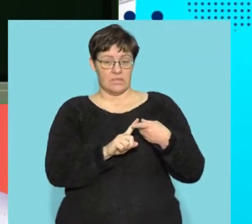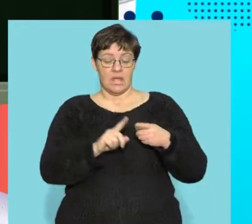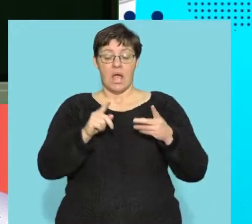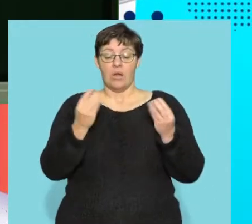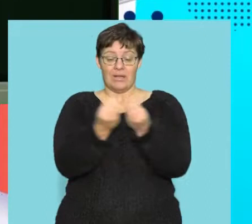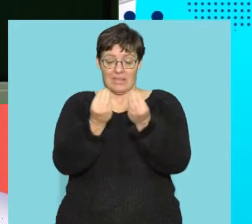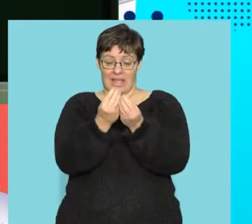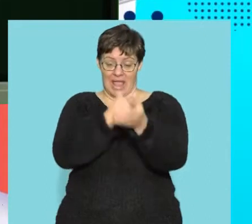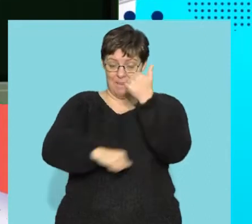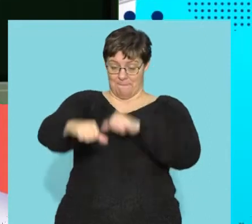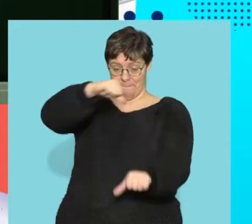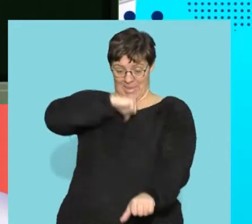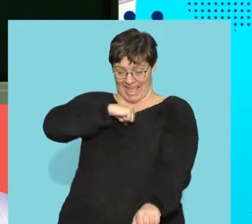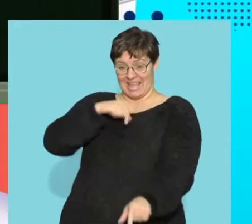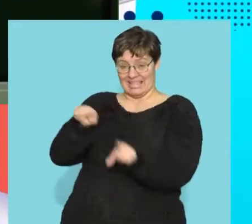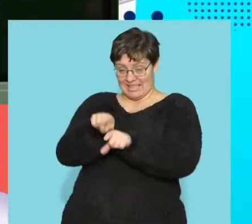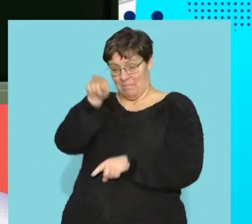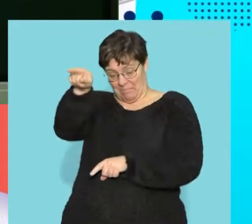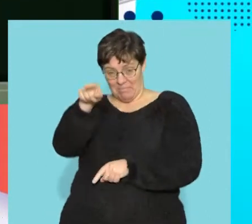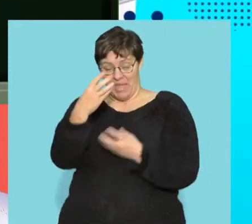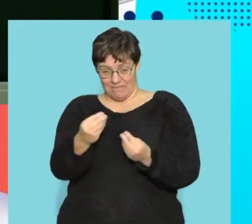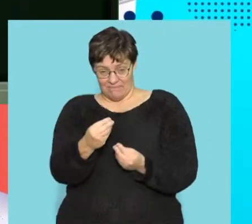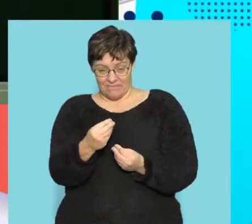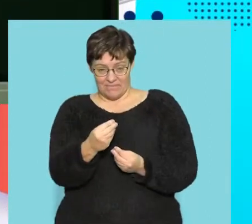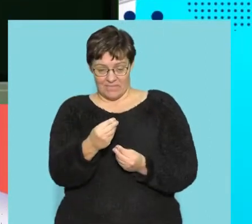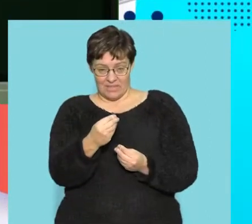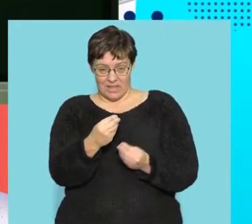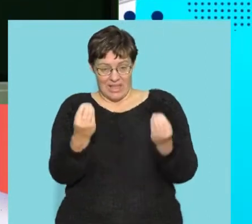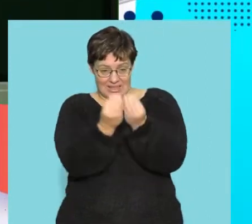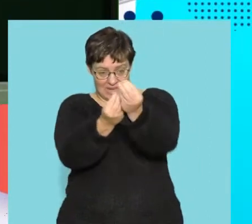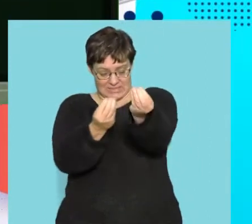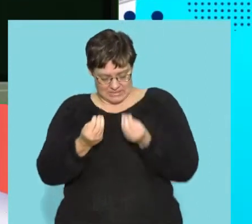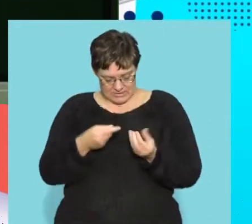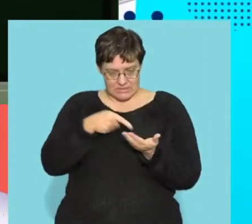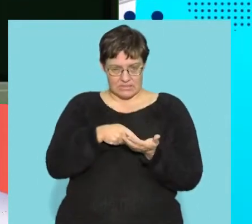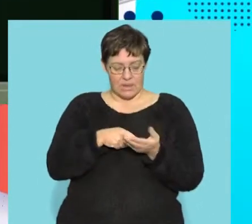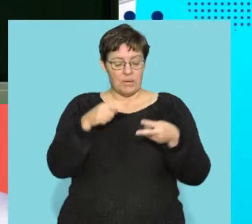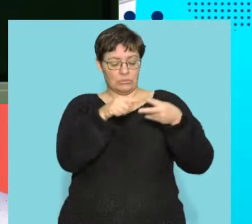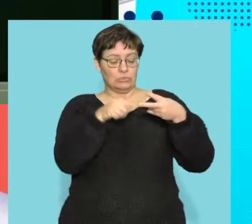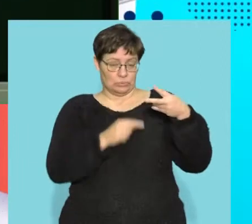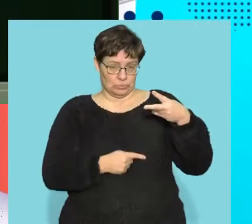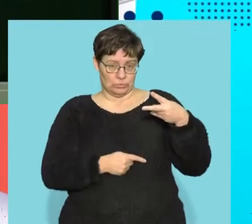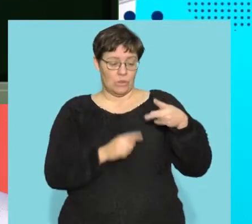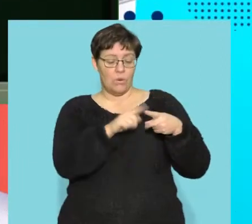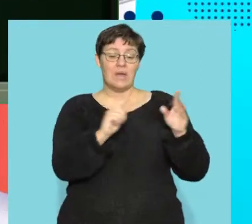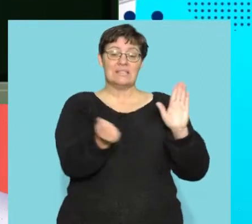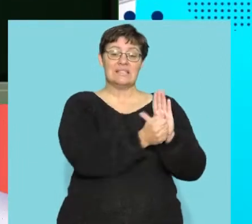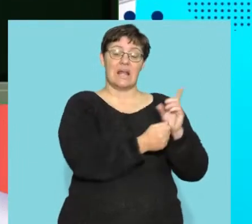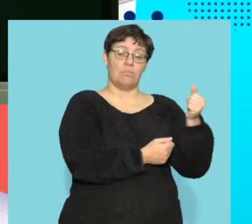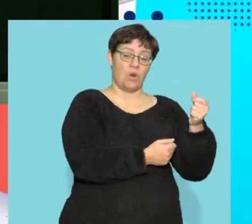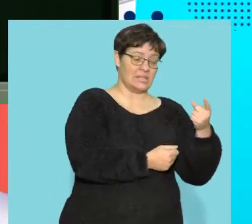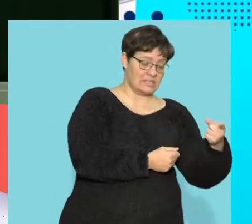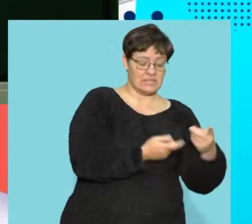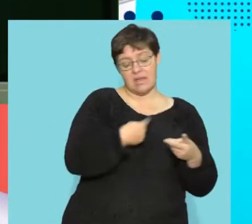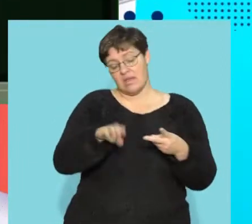return of goods, as is the case in this particular transaction, then you have to do two entries. One with the selling price and